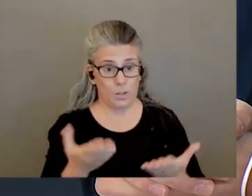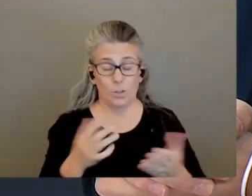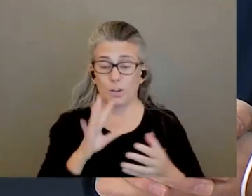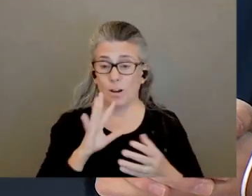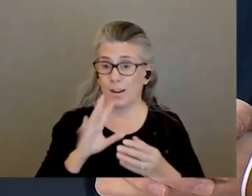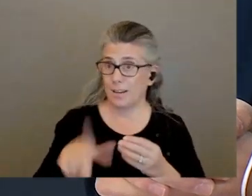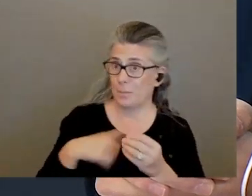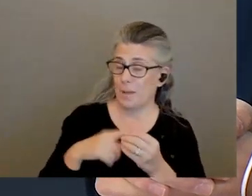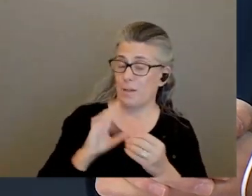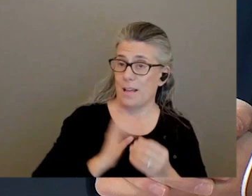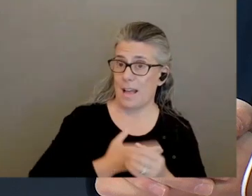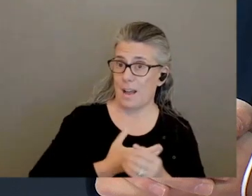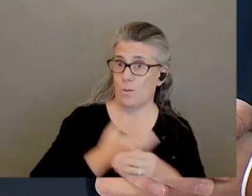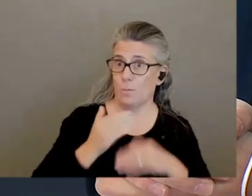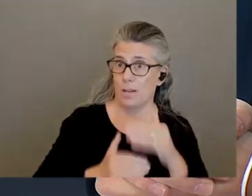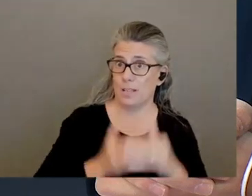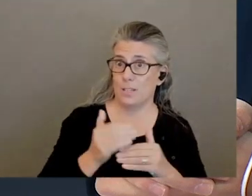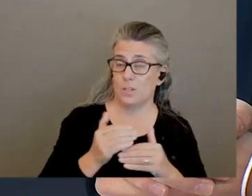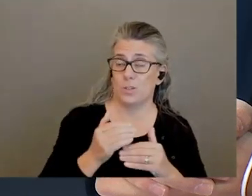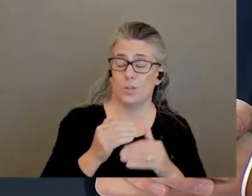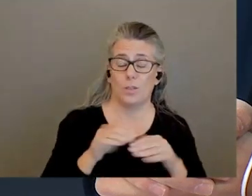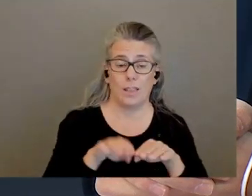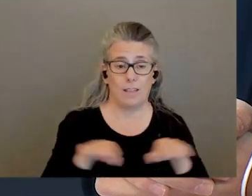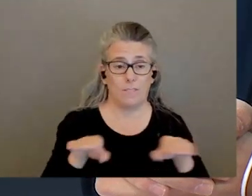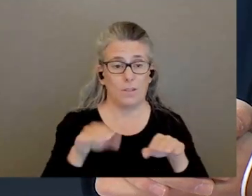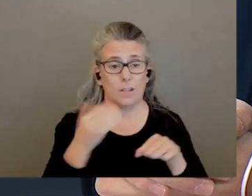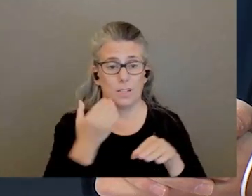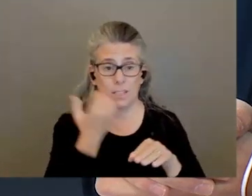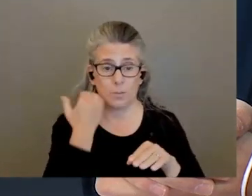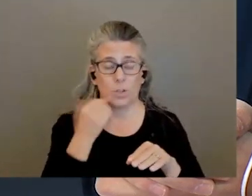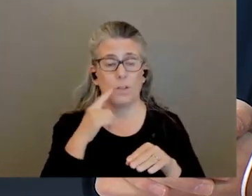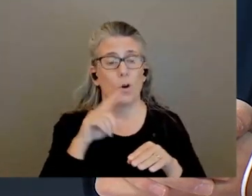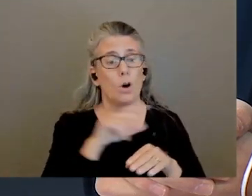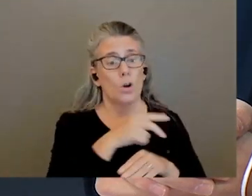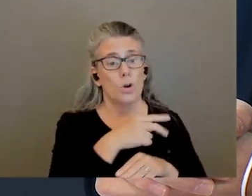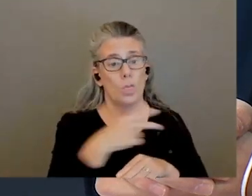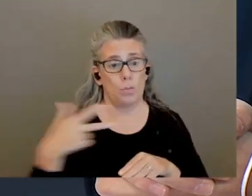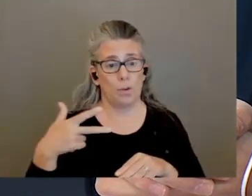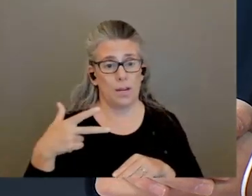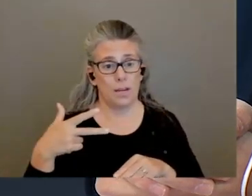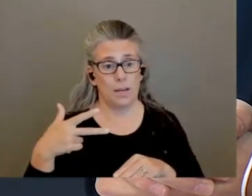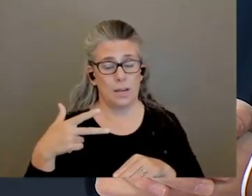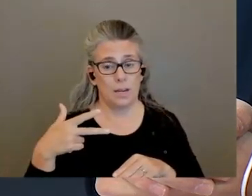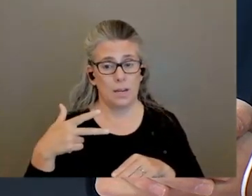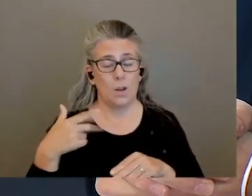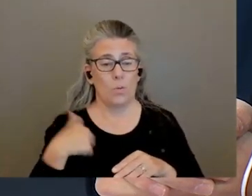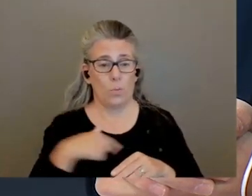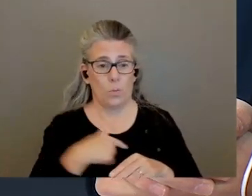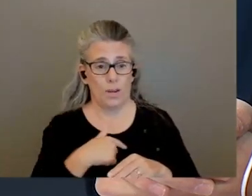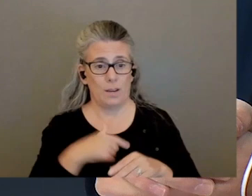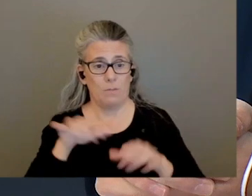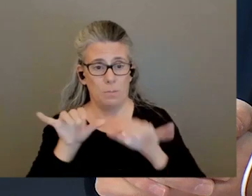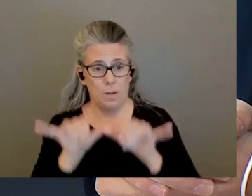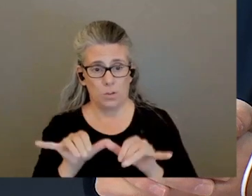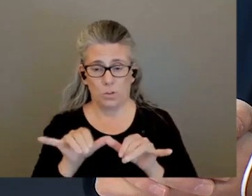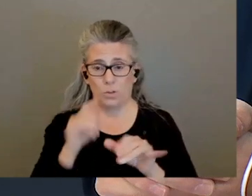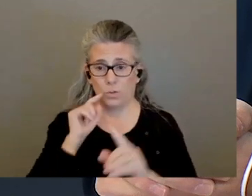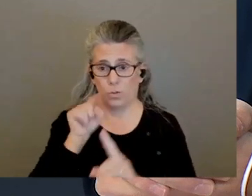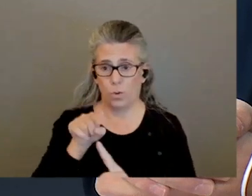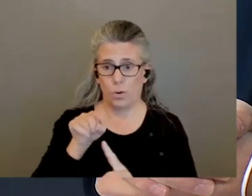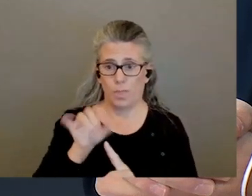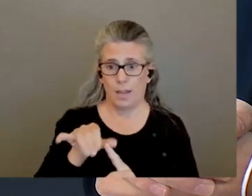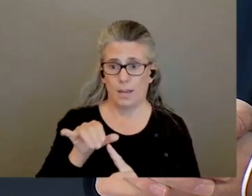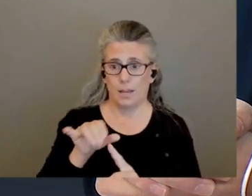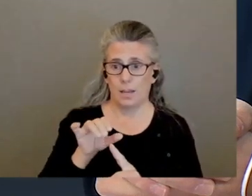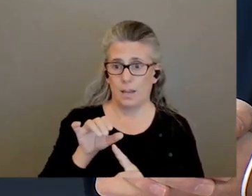level. For Graviton 3, we have measured that Graviton 3 based instances are up